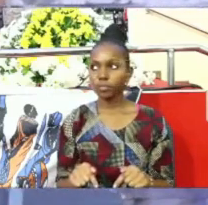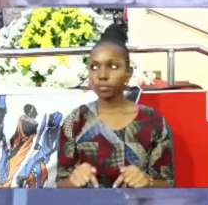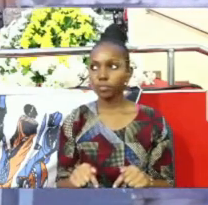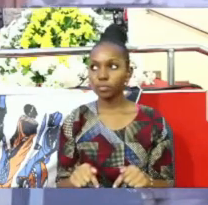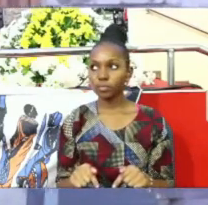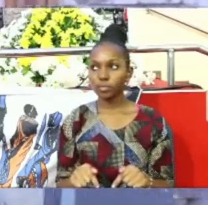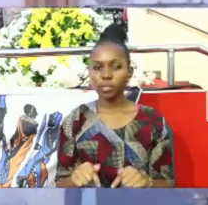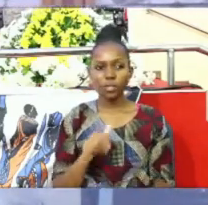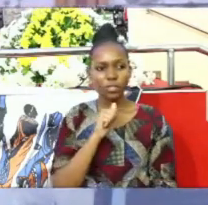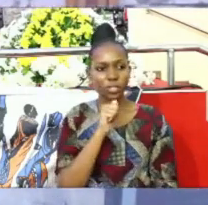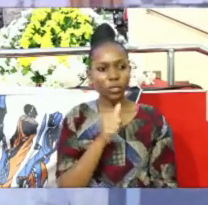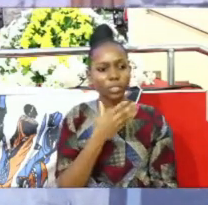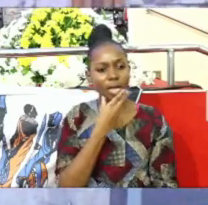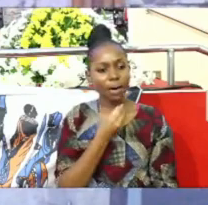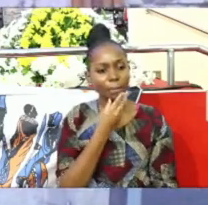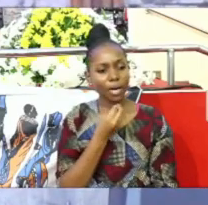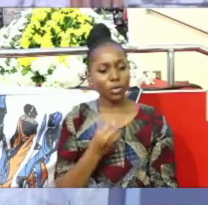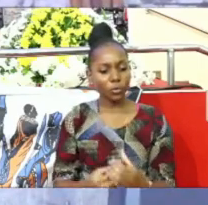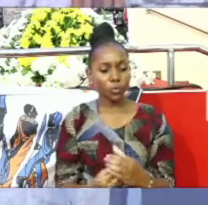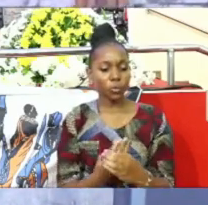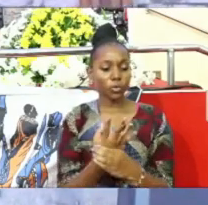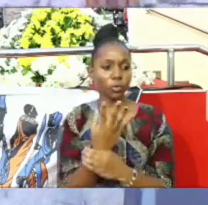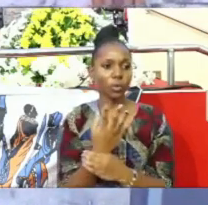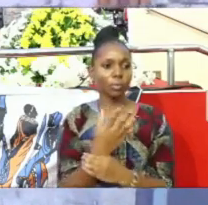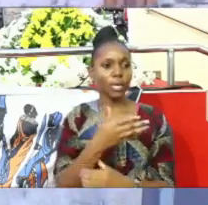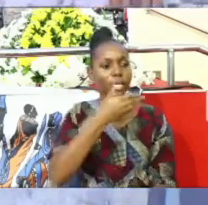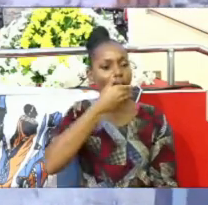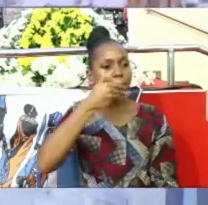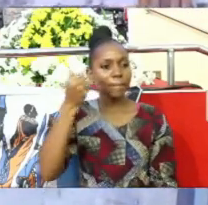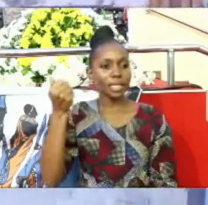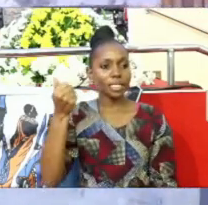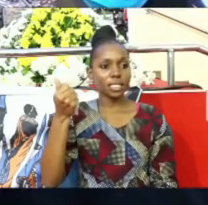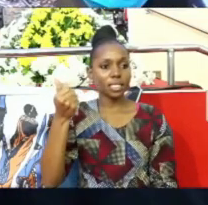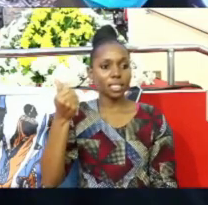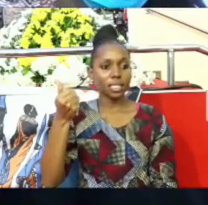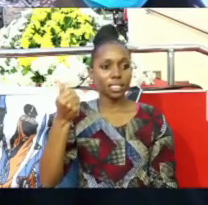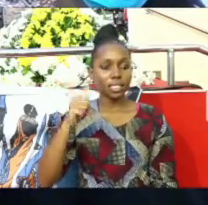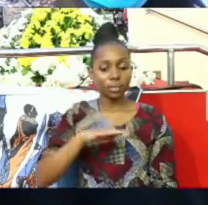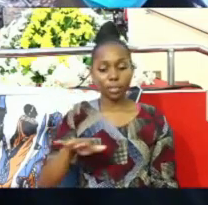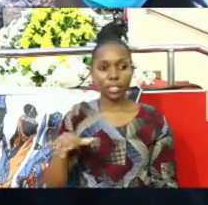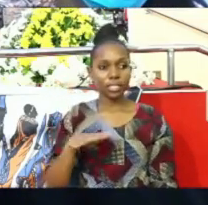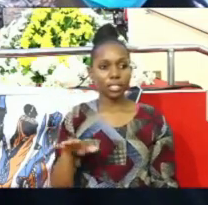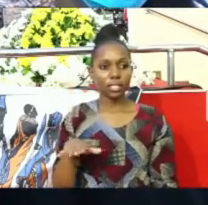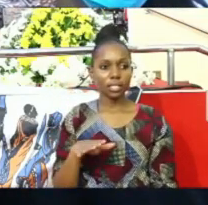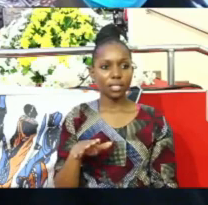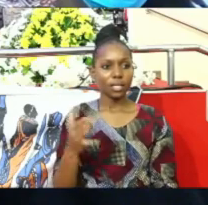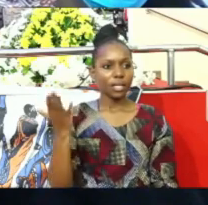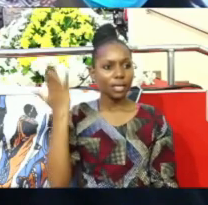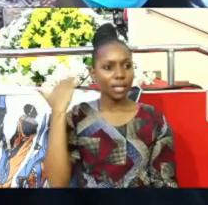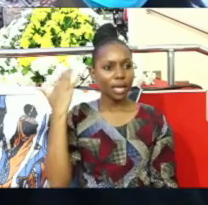best of scenarios. Sio mtu ambaye alilelewa katika hali iliyokuwa sawa. I told you the other day when I was here. Nilipokuwa